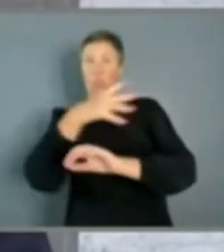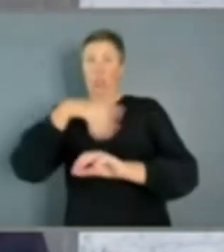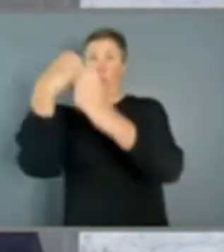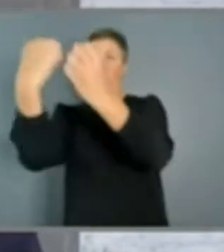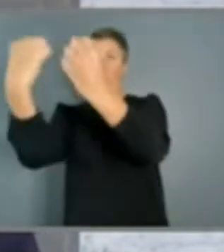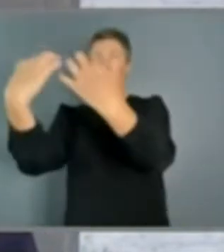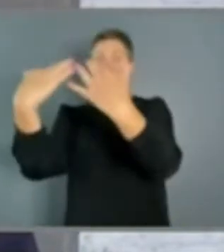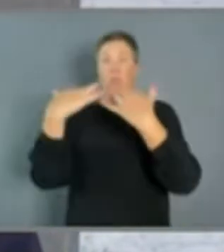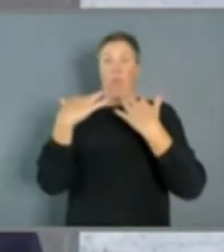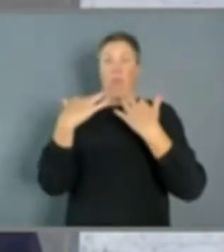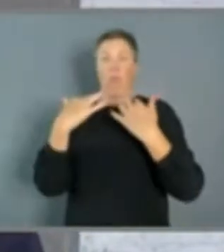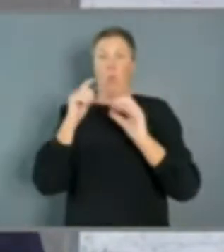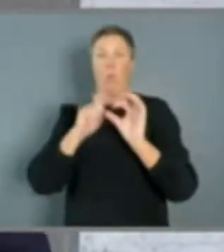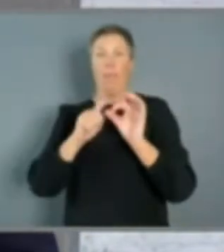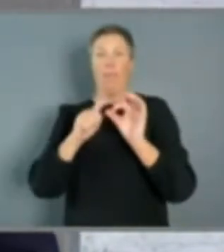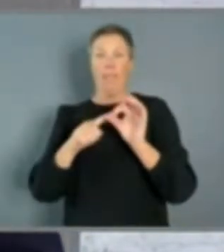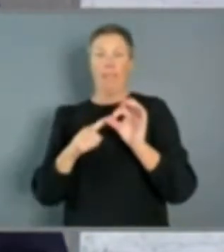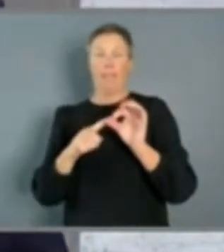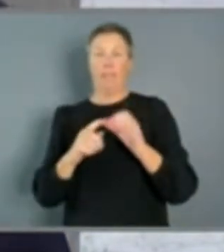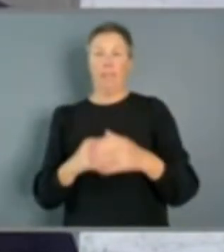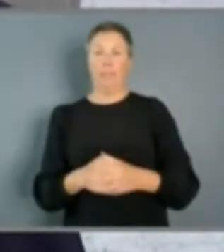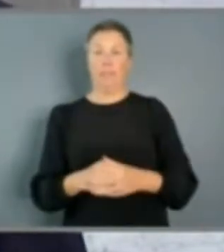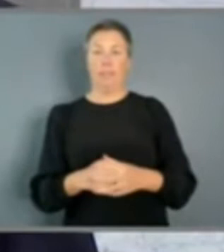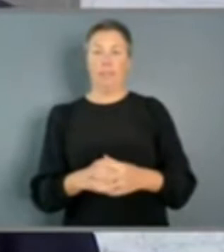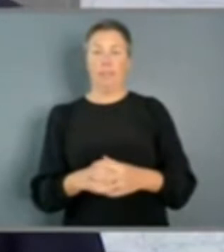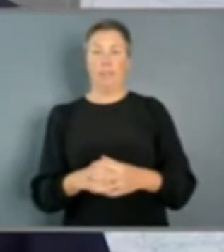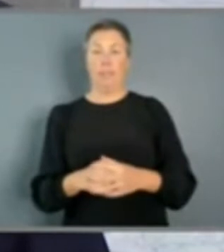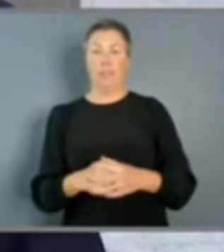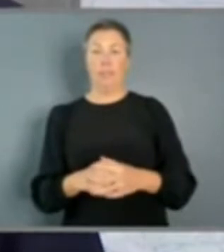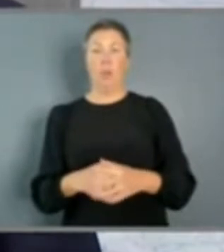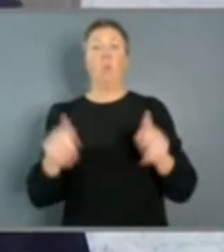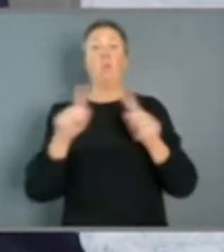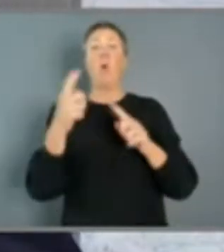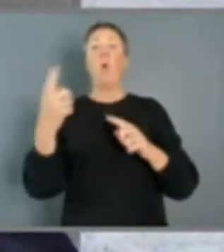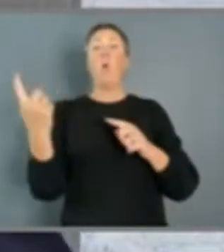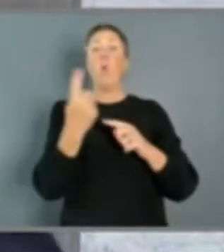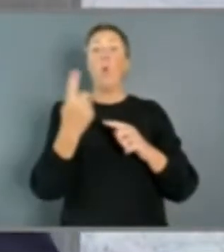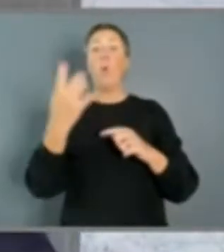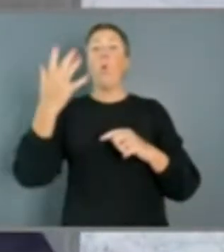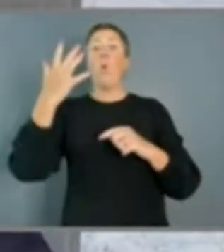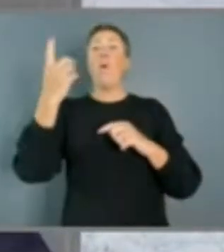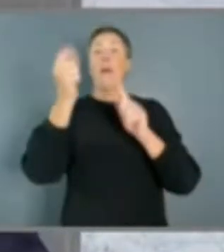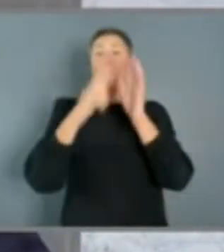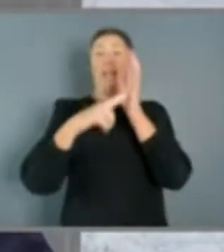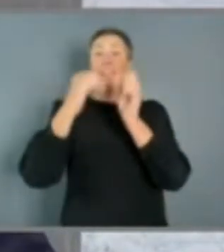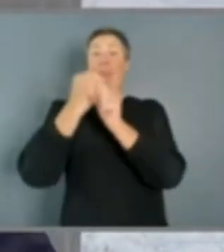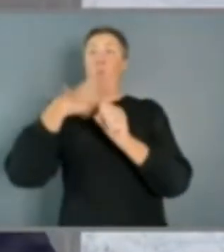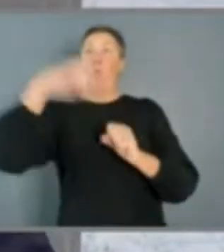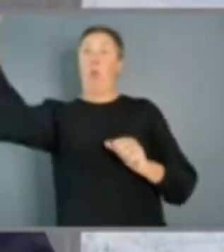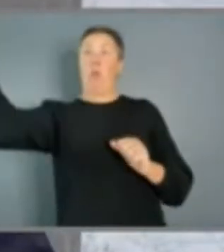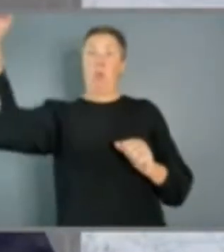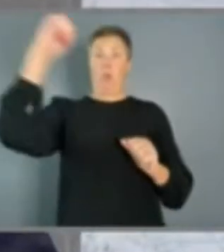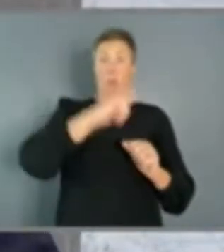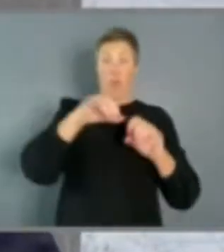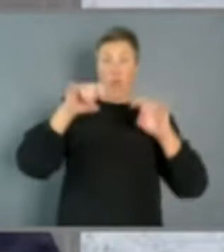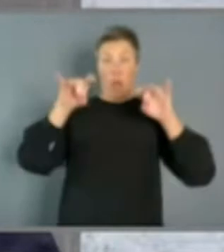We've already taken action to ensure that there is pre-departure testing of people coming out of Papua New Guinea into Australia at